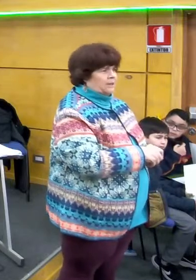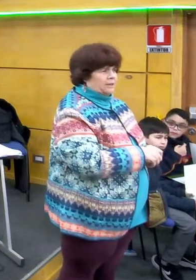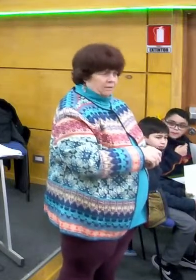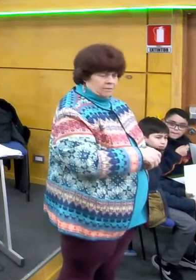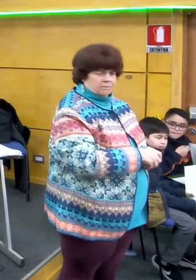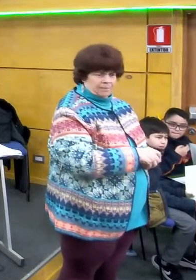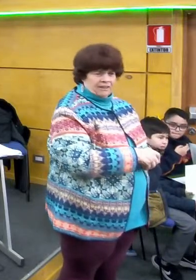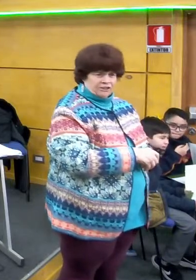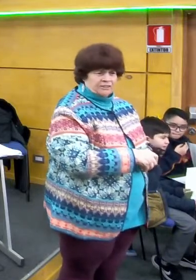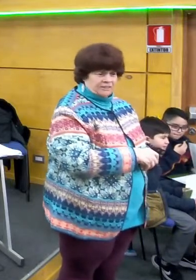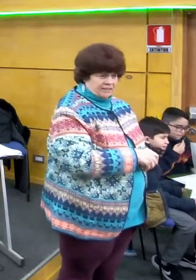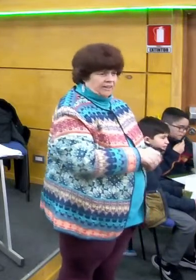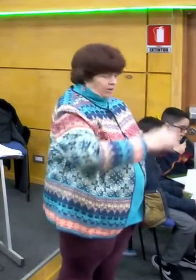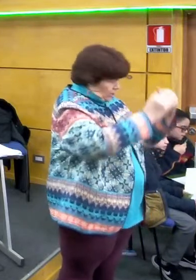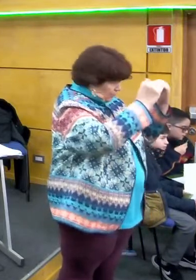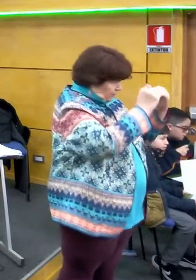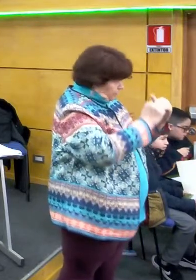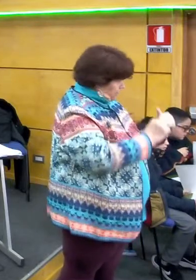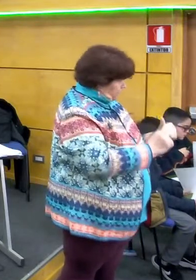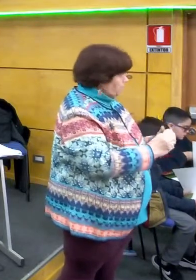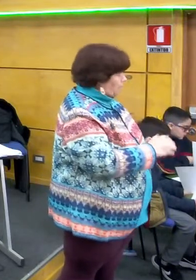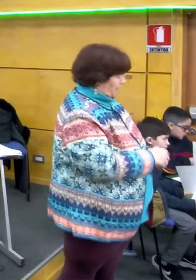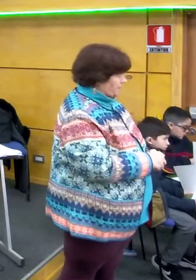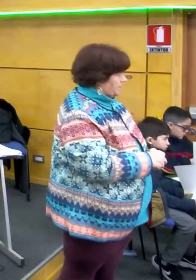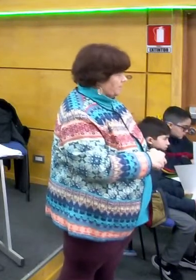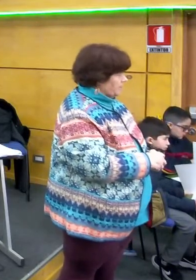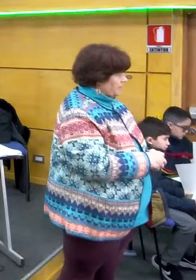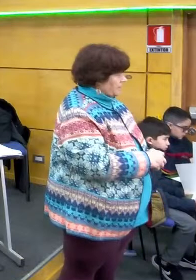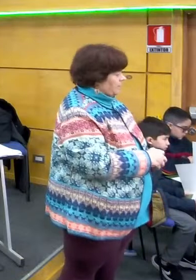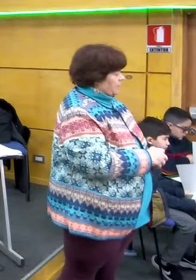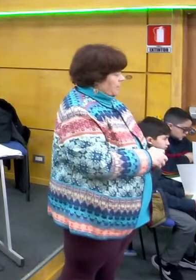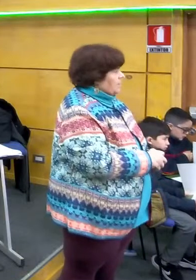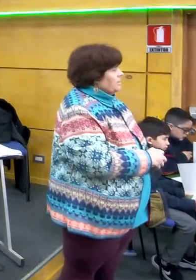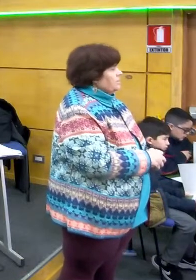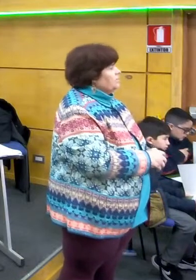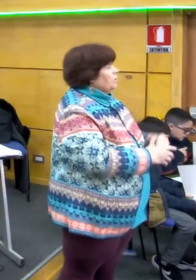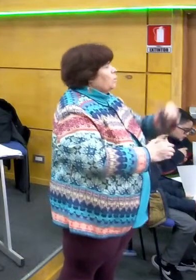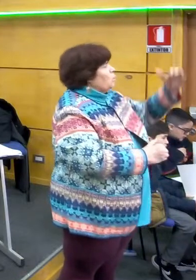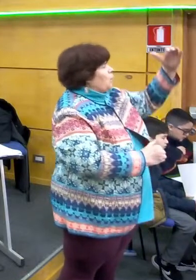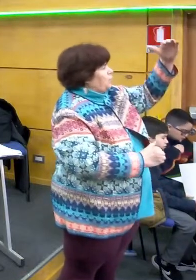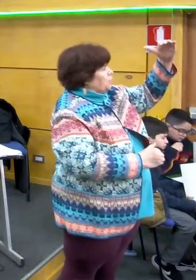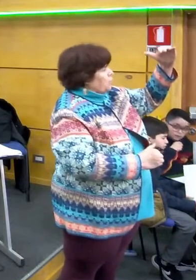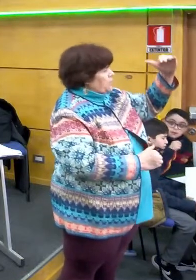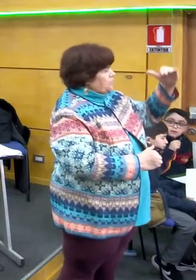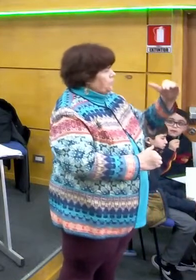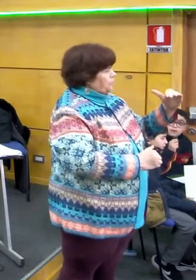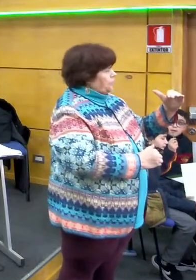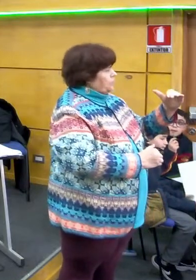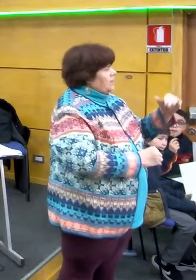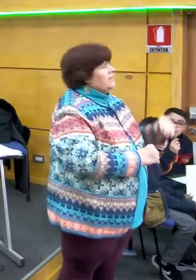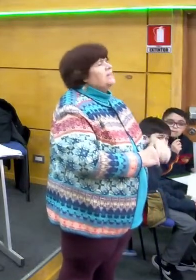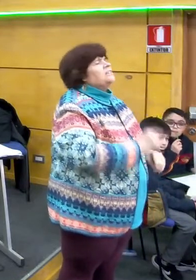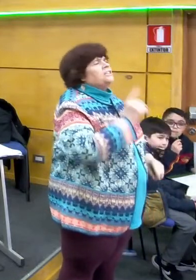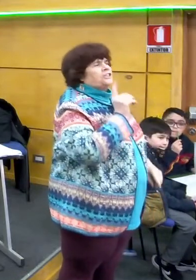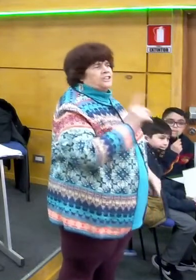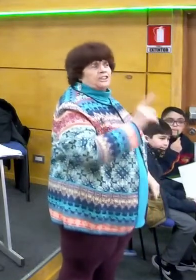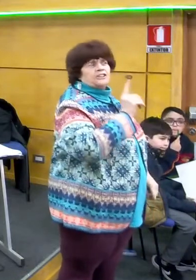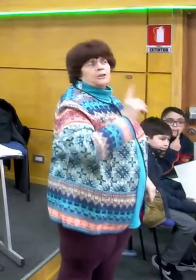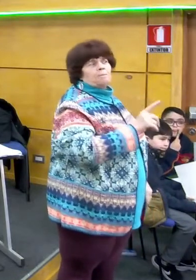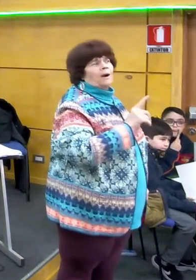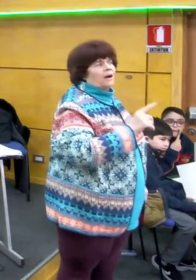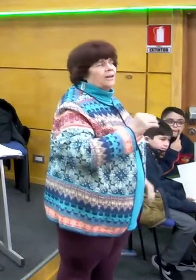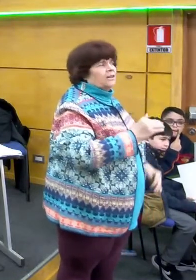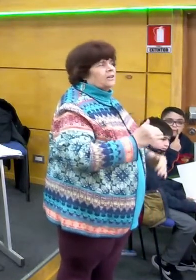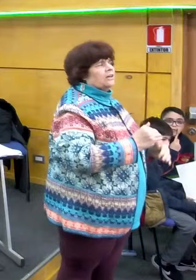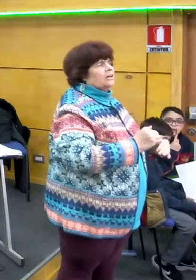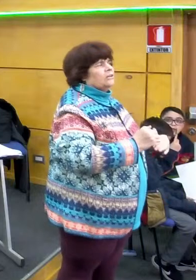gotta be patient and get all the way through practice. So when you're going through, did